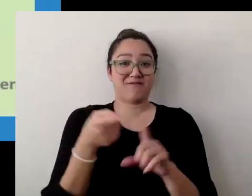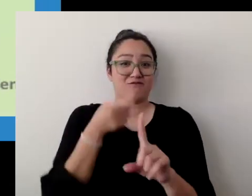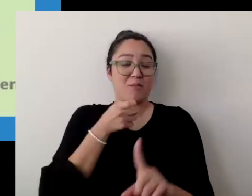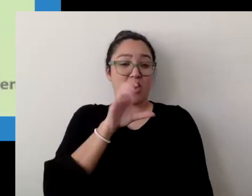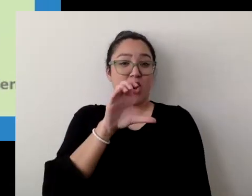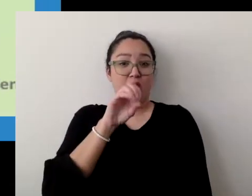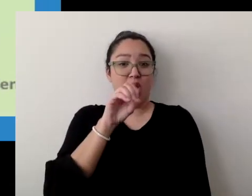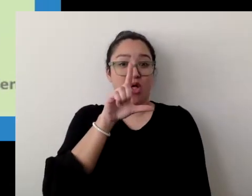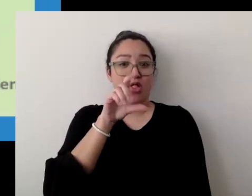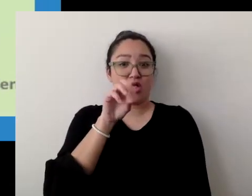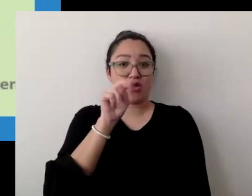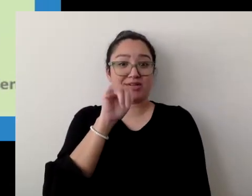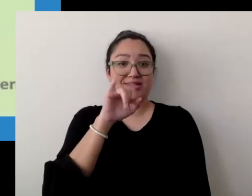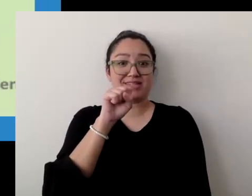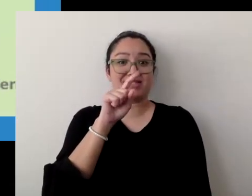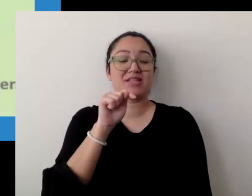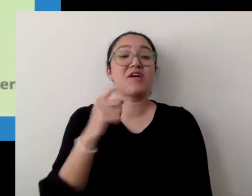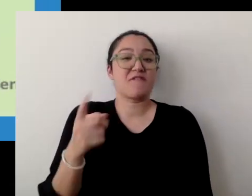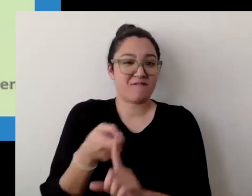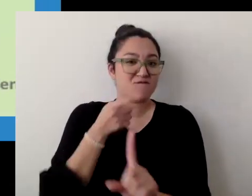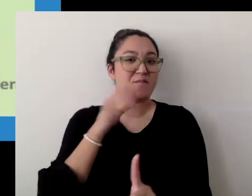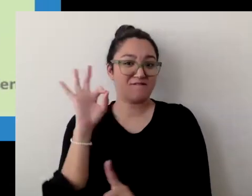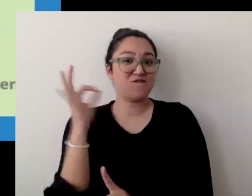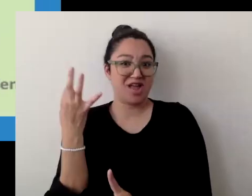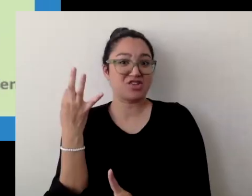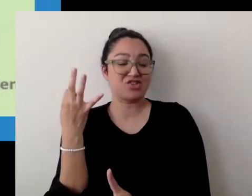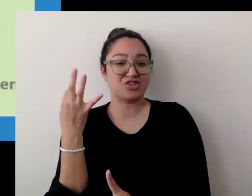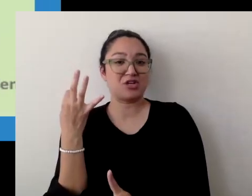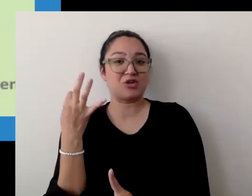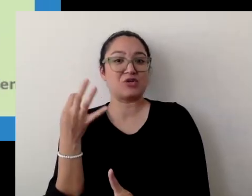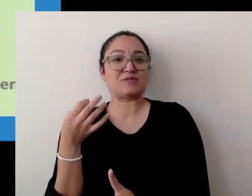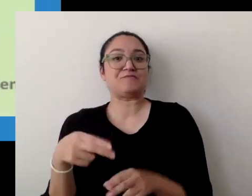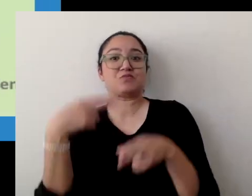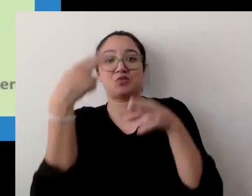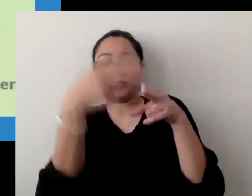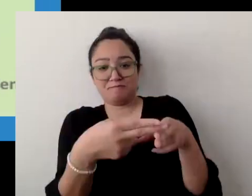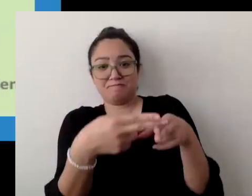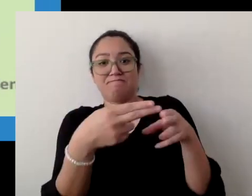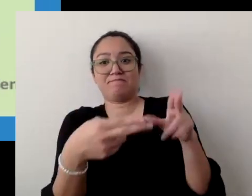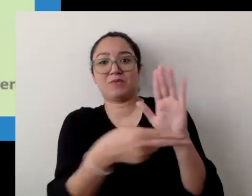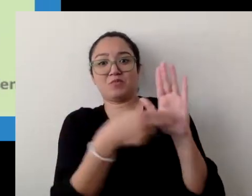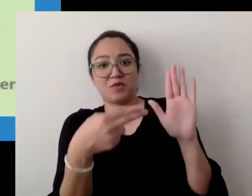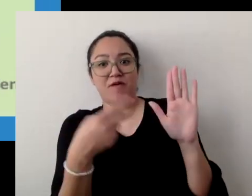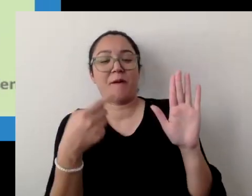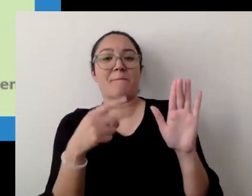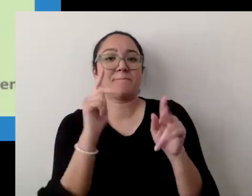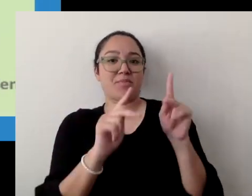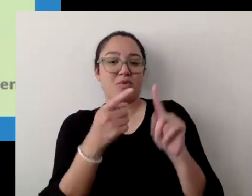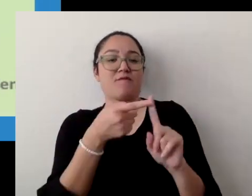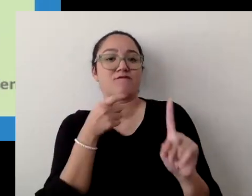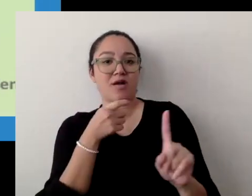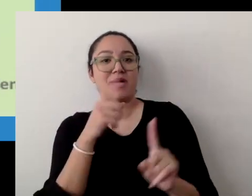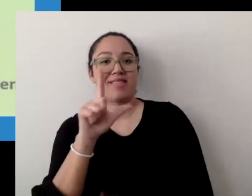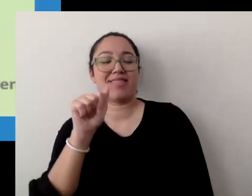that was coined by the French to refer to people from Latin America.